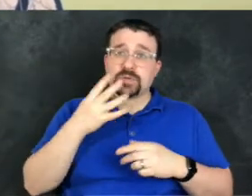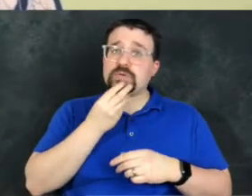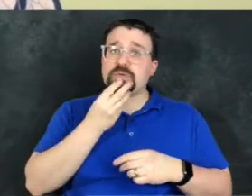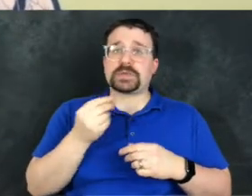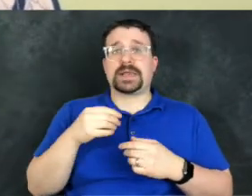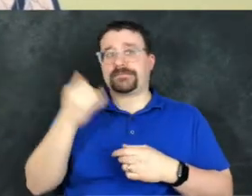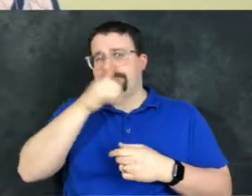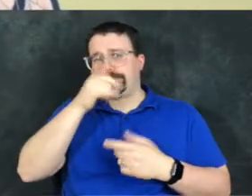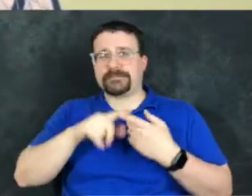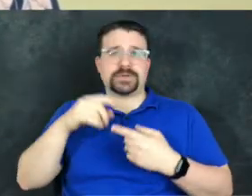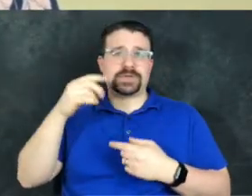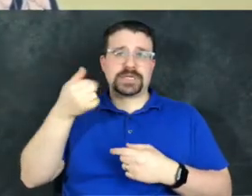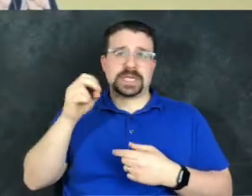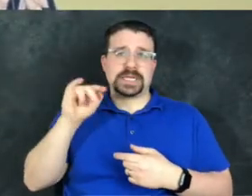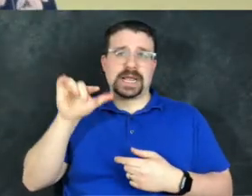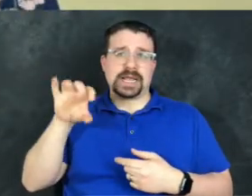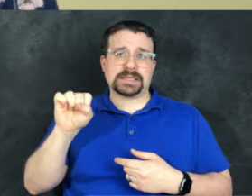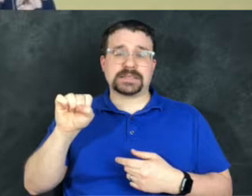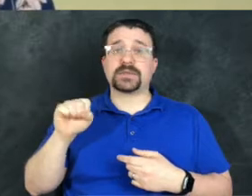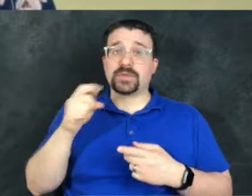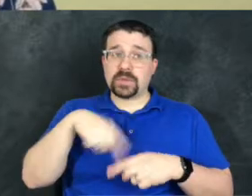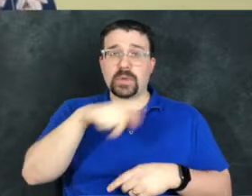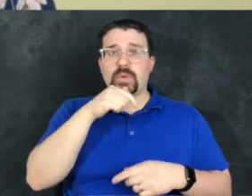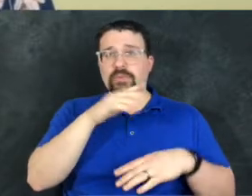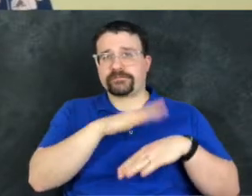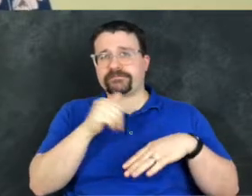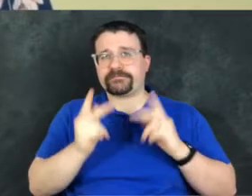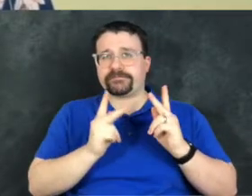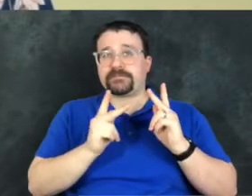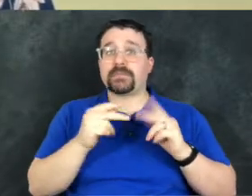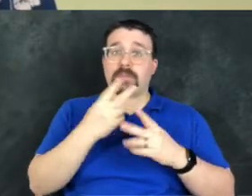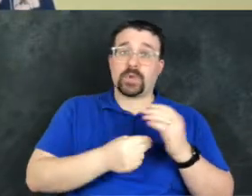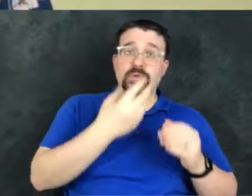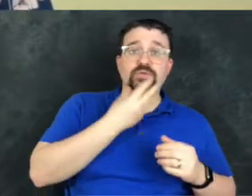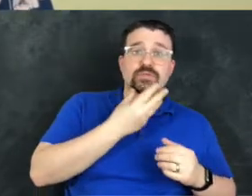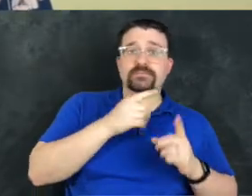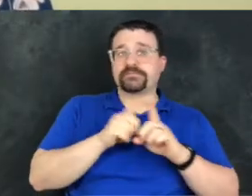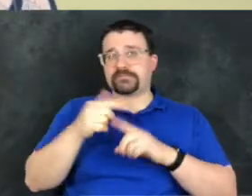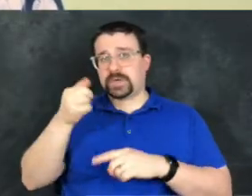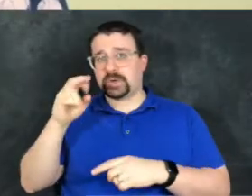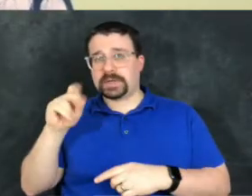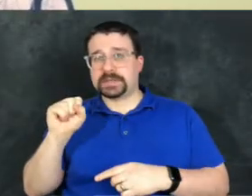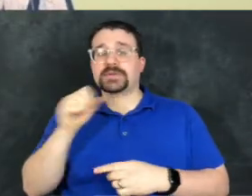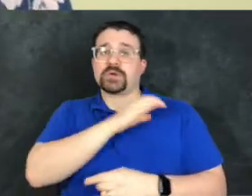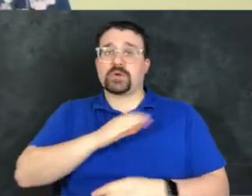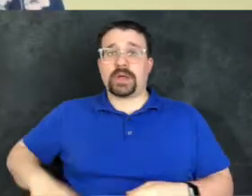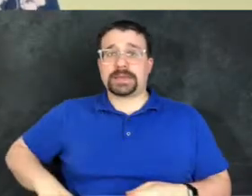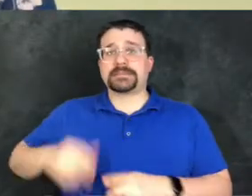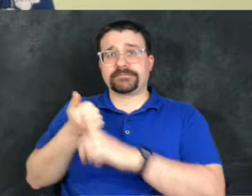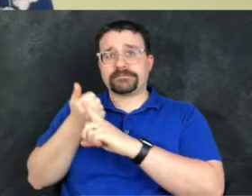stumbling block to Jews and foolishness to Gentiles. But to those who are the called, both Jews and